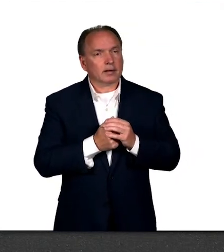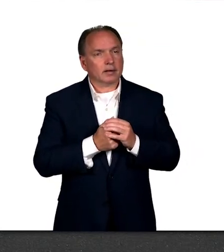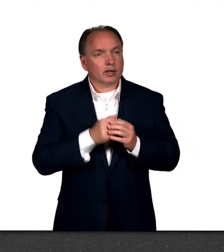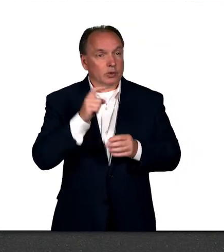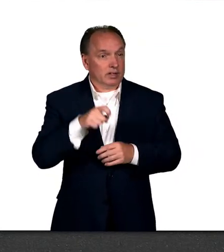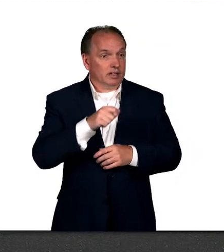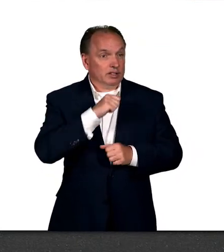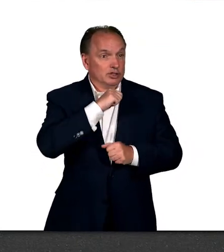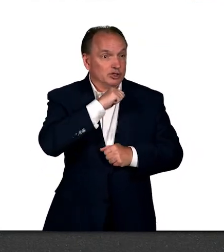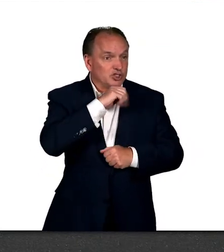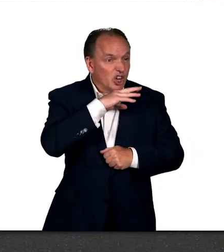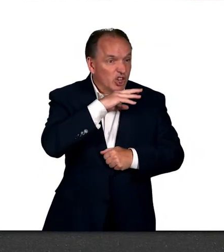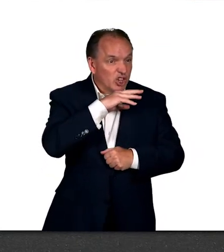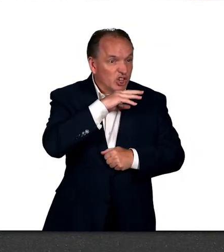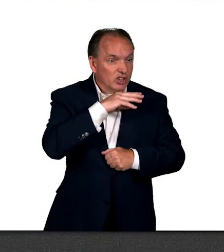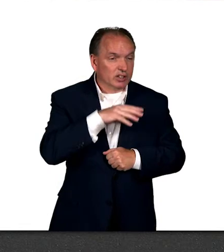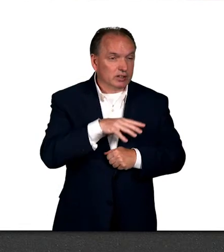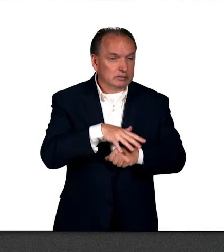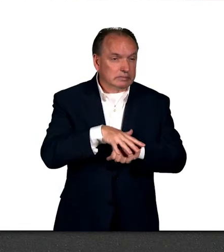need dirt,